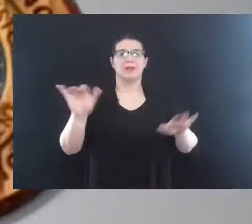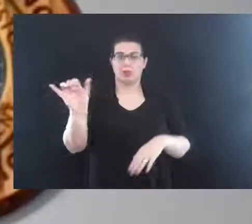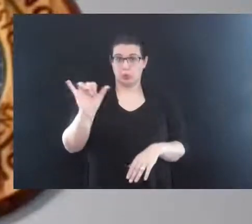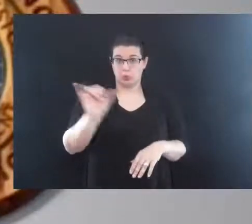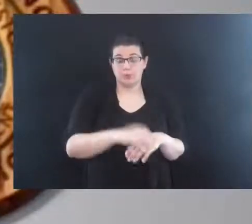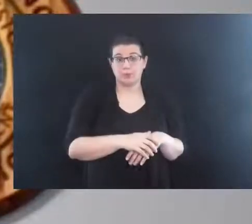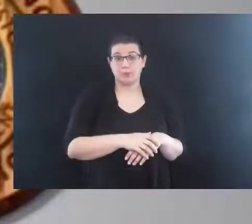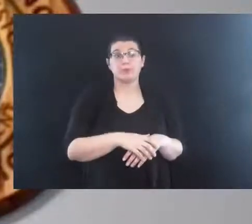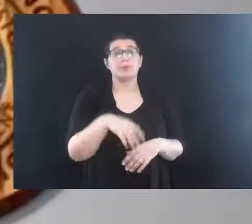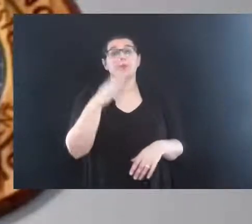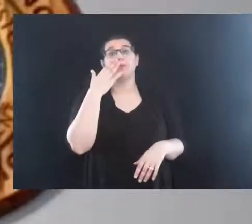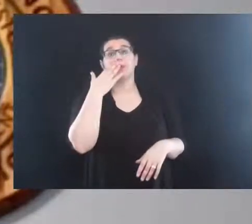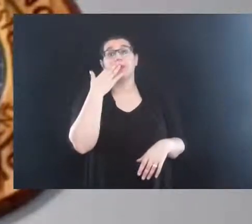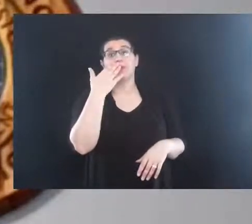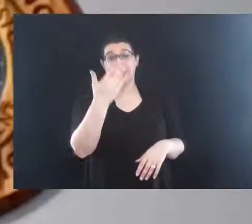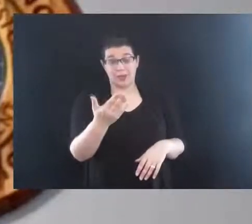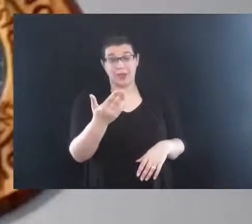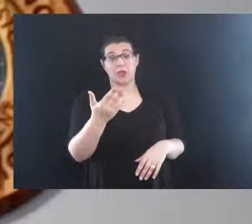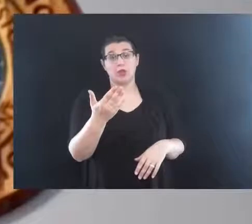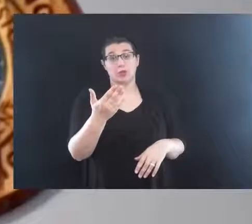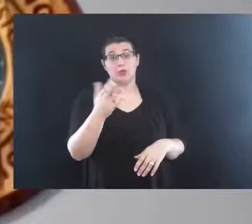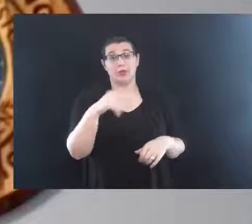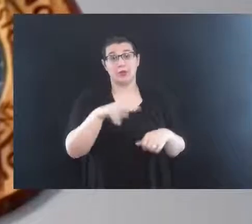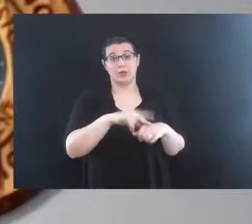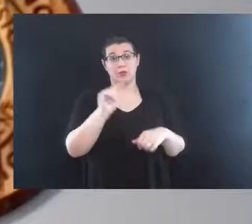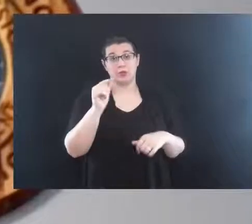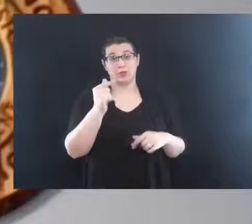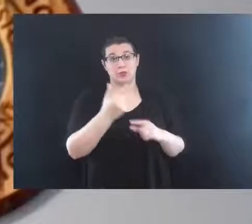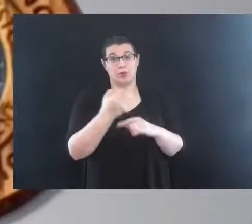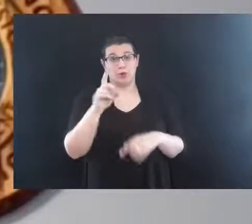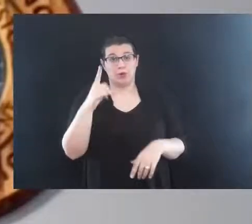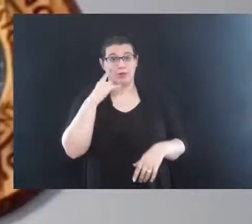for helping us with our good work.